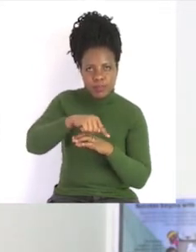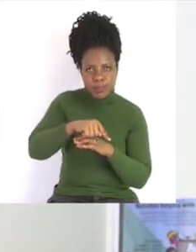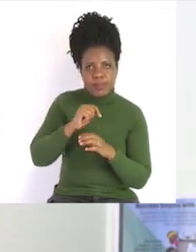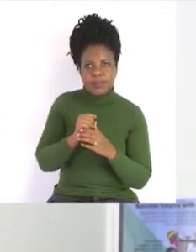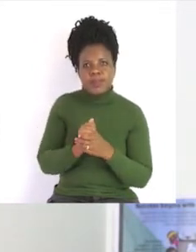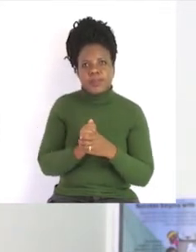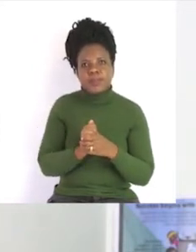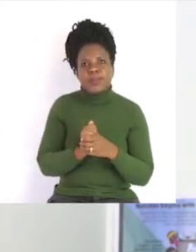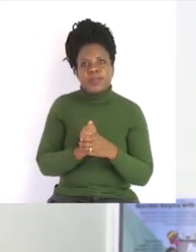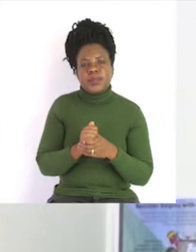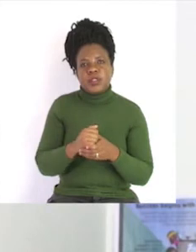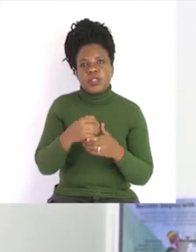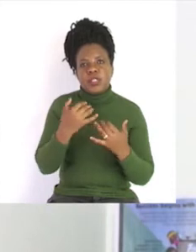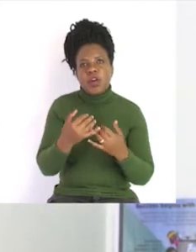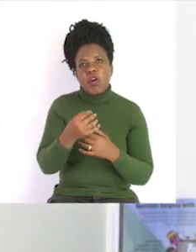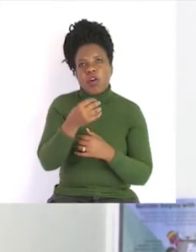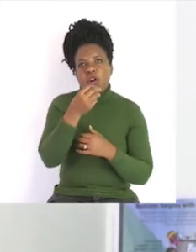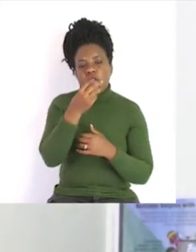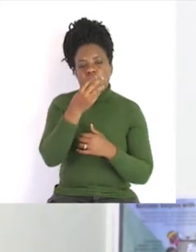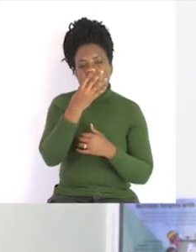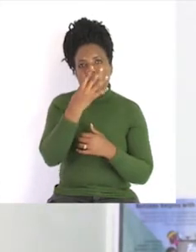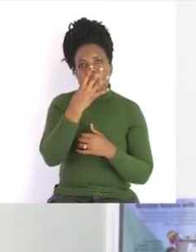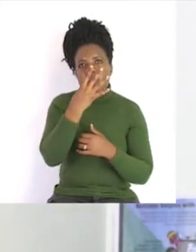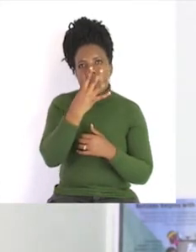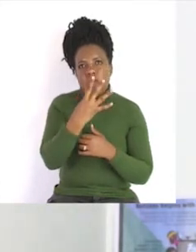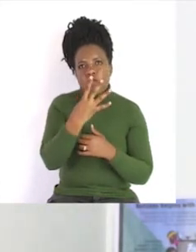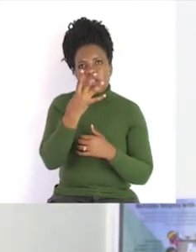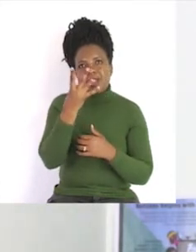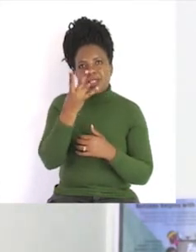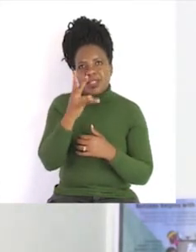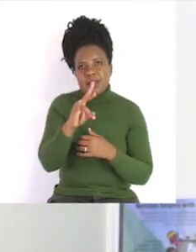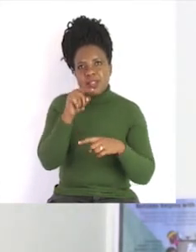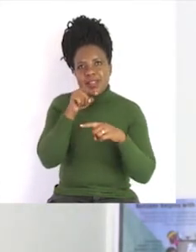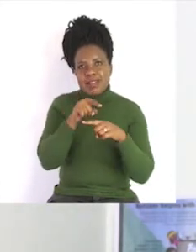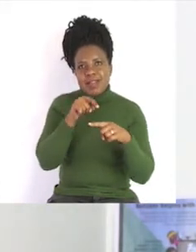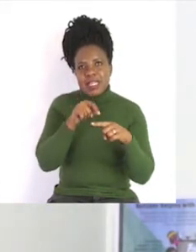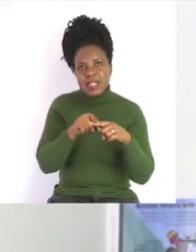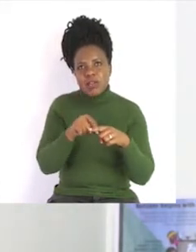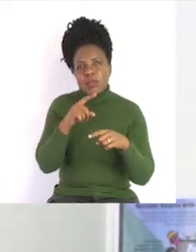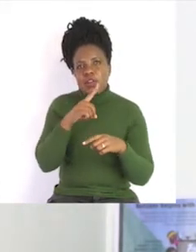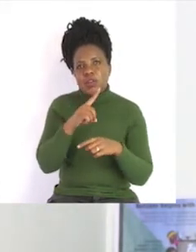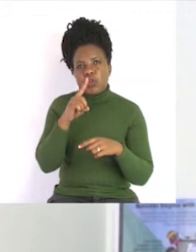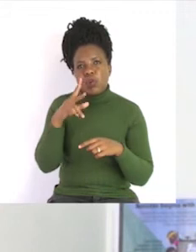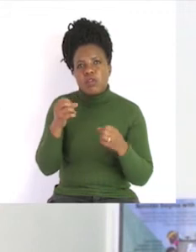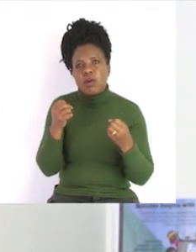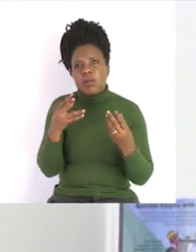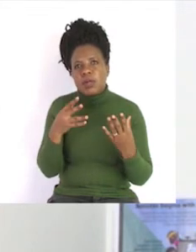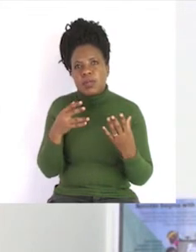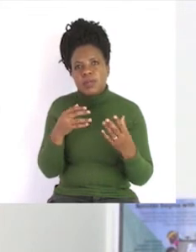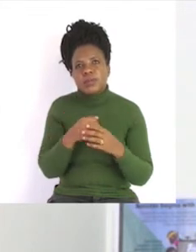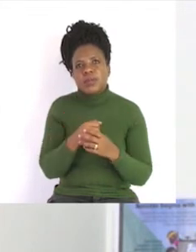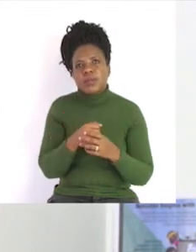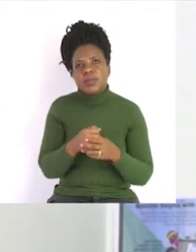right? Yes. Okay, so in other words, it will go in how many times? 3 times. It will go